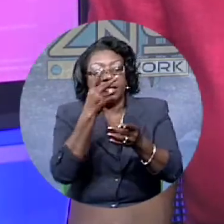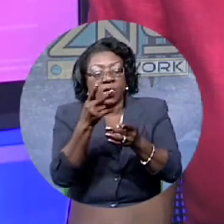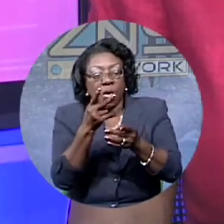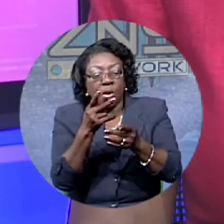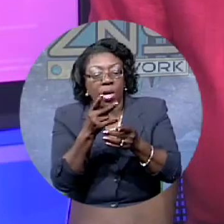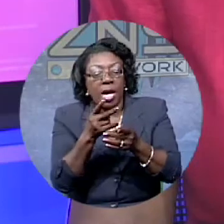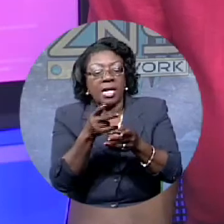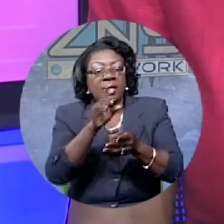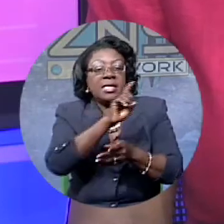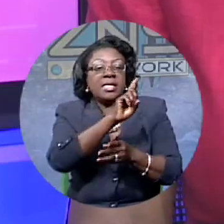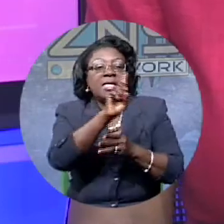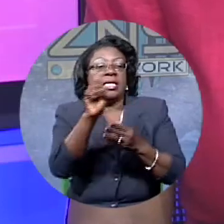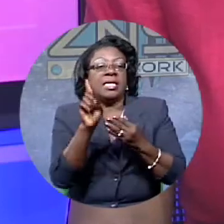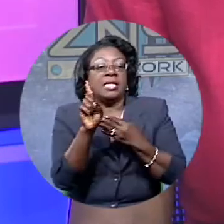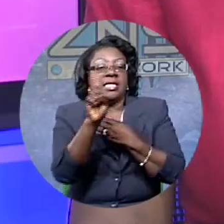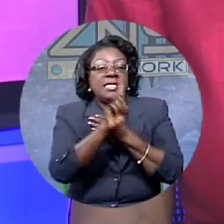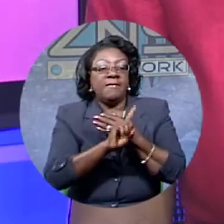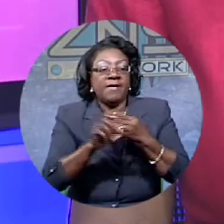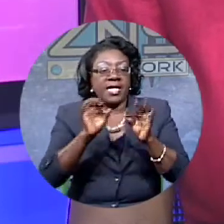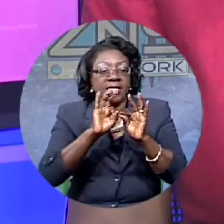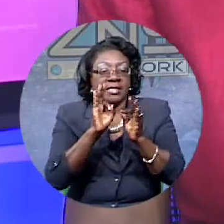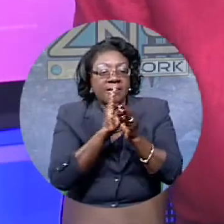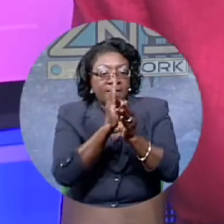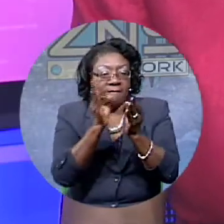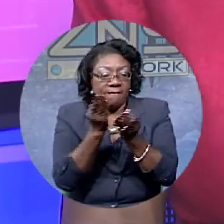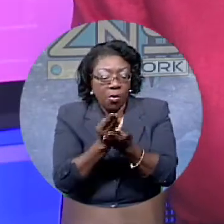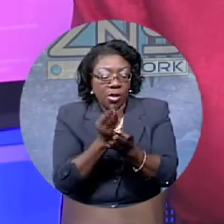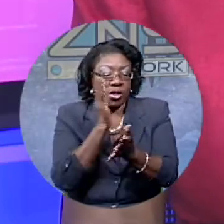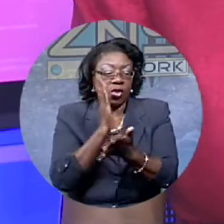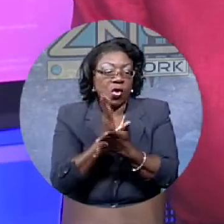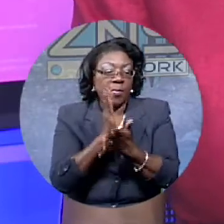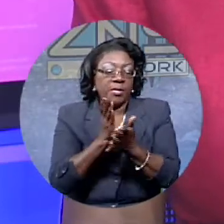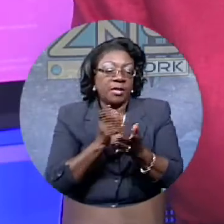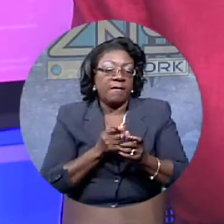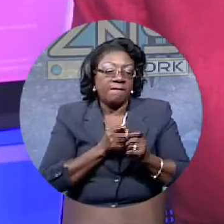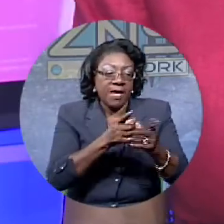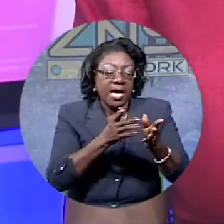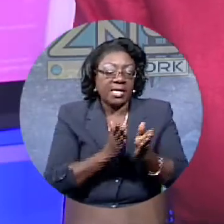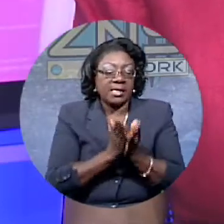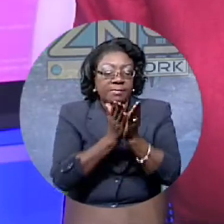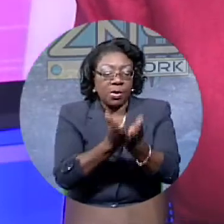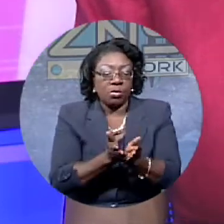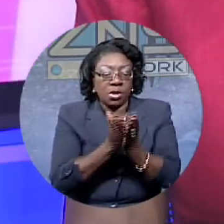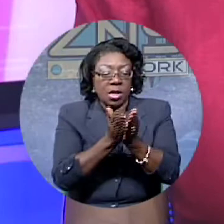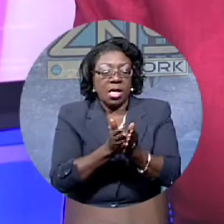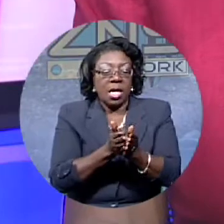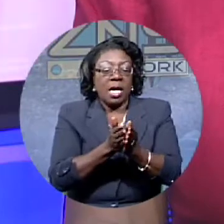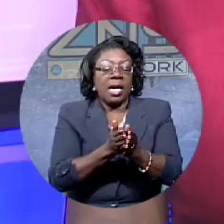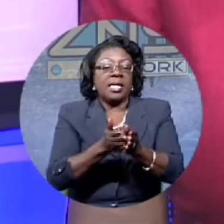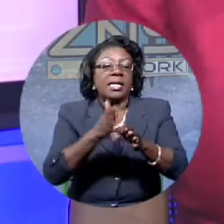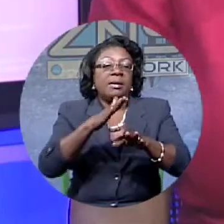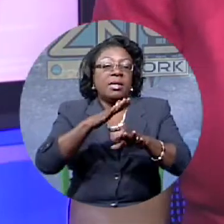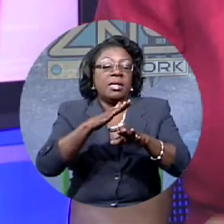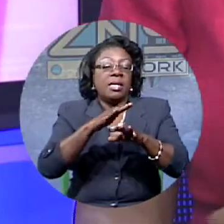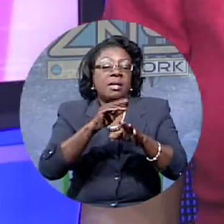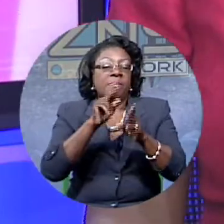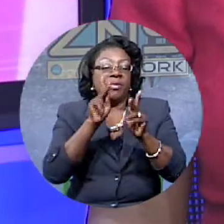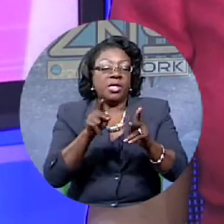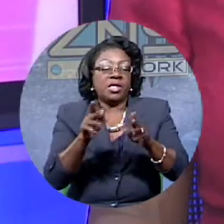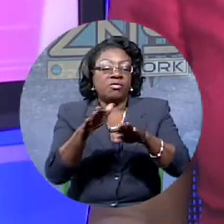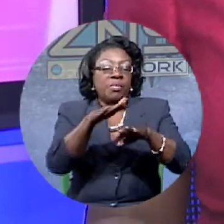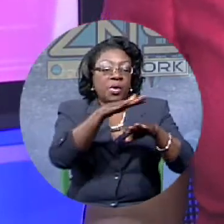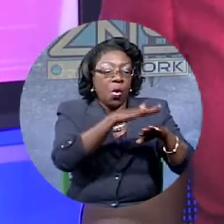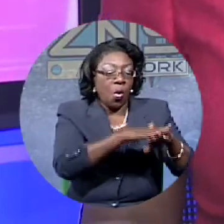as last week Thursday, before the vessel was observed offloading the suspected Cuban migrants onto a deserted quay near Key Sal.